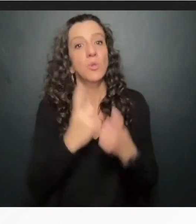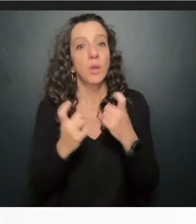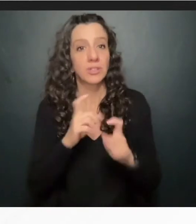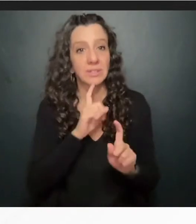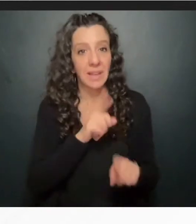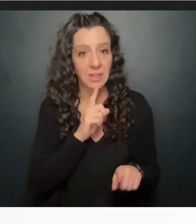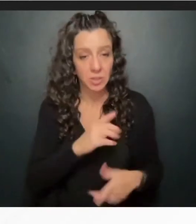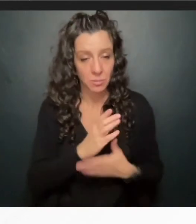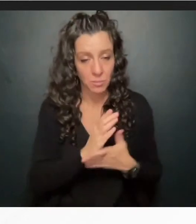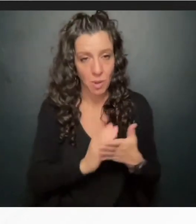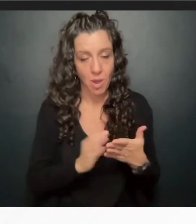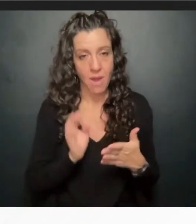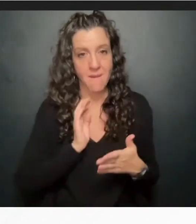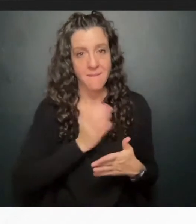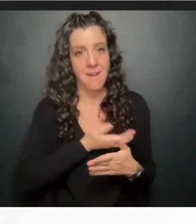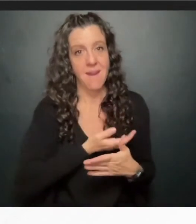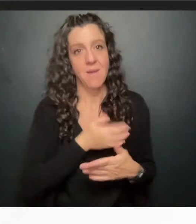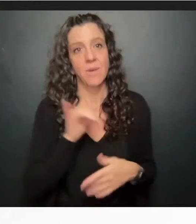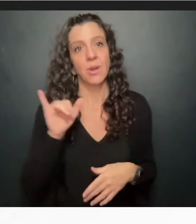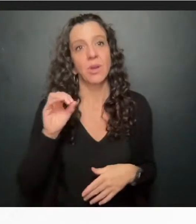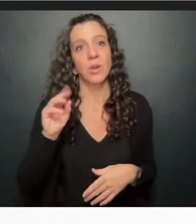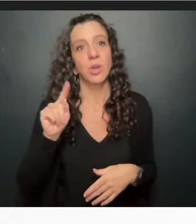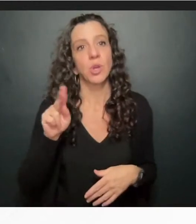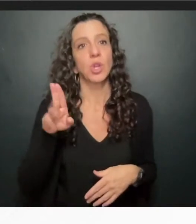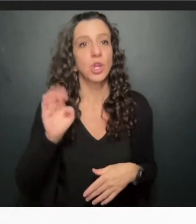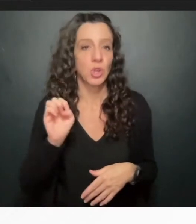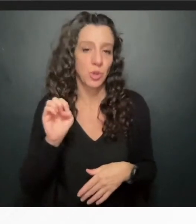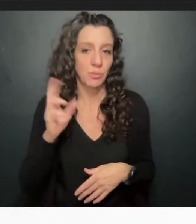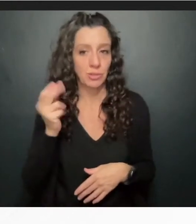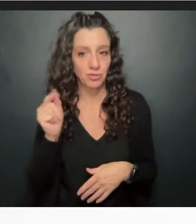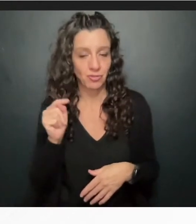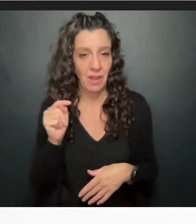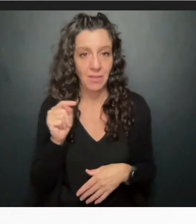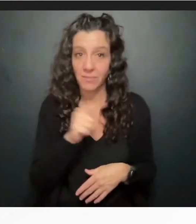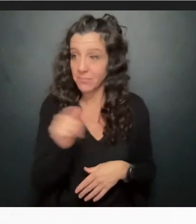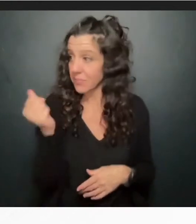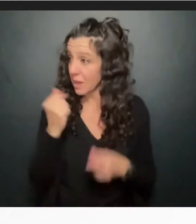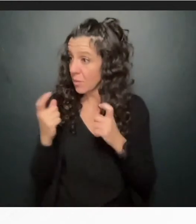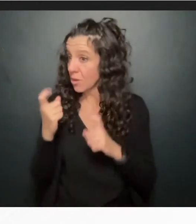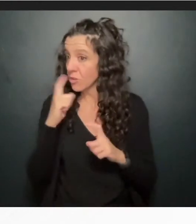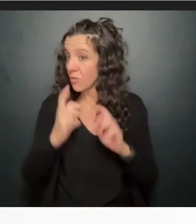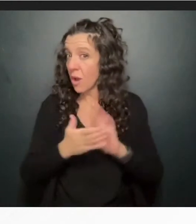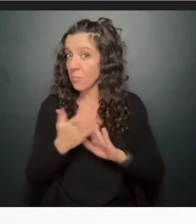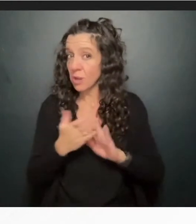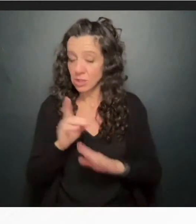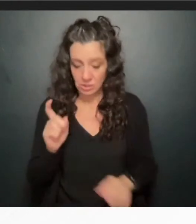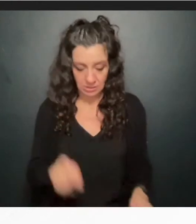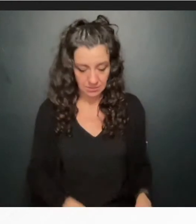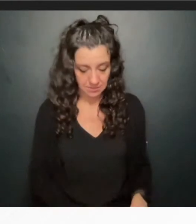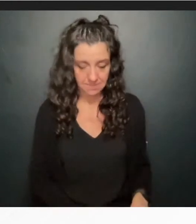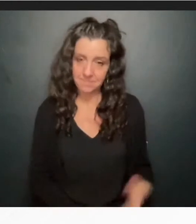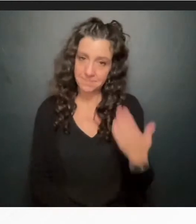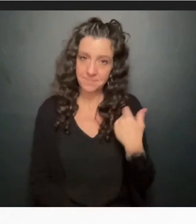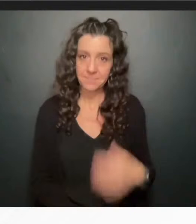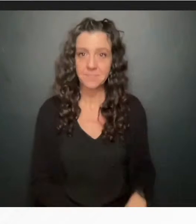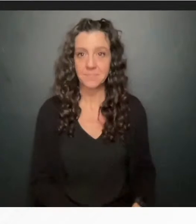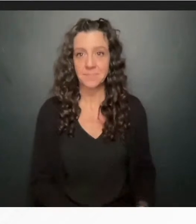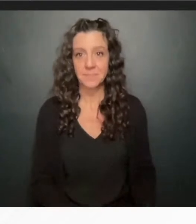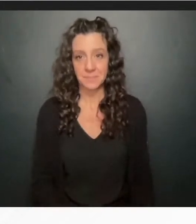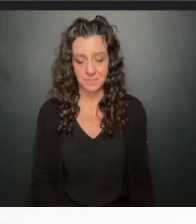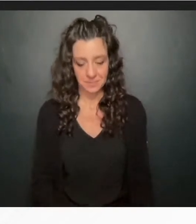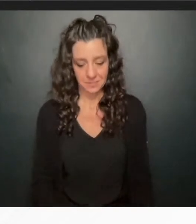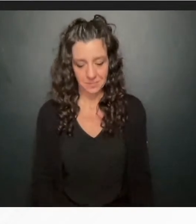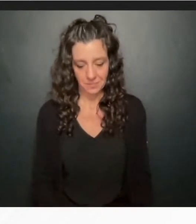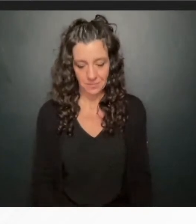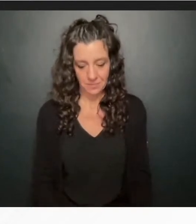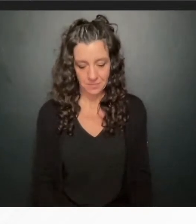of our YouTube chat. So do we have any questions for operations? Okay, come on up. Okay.